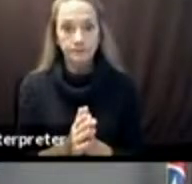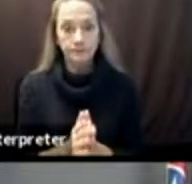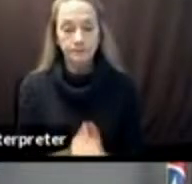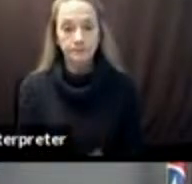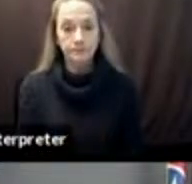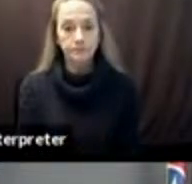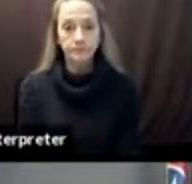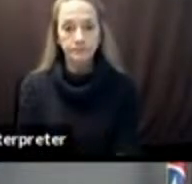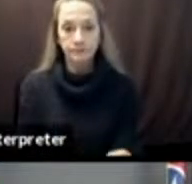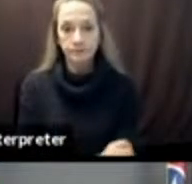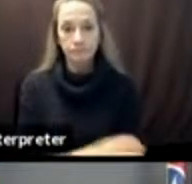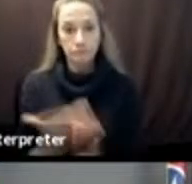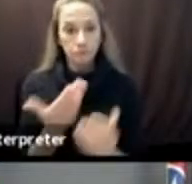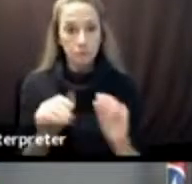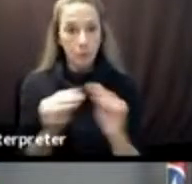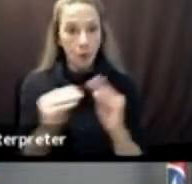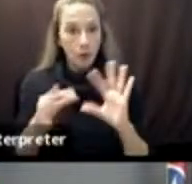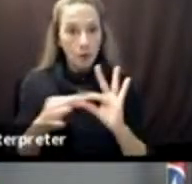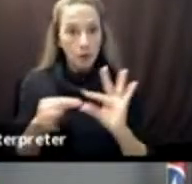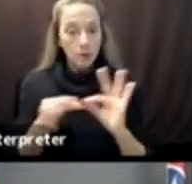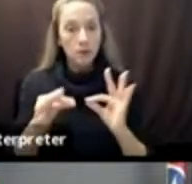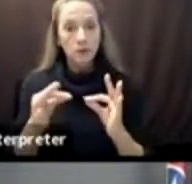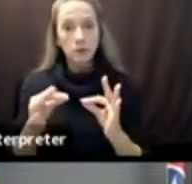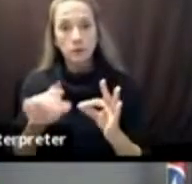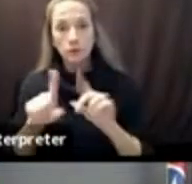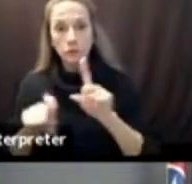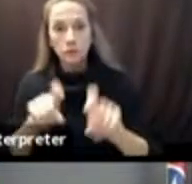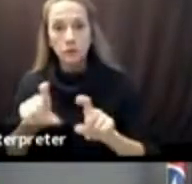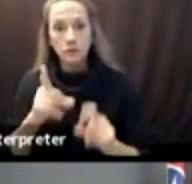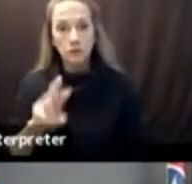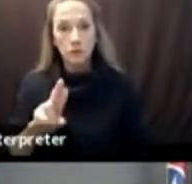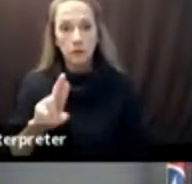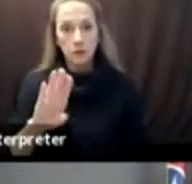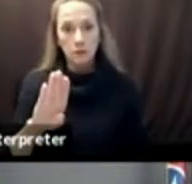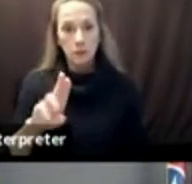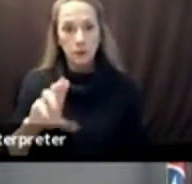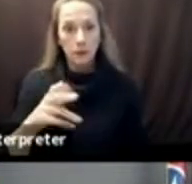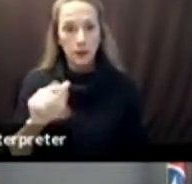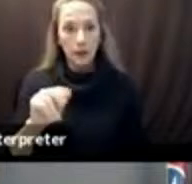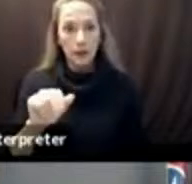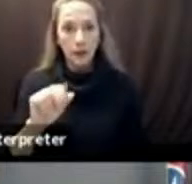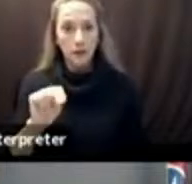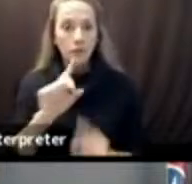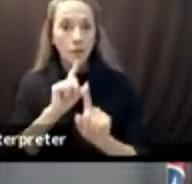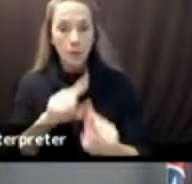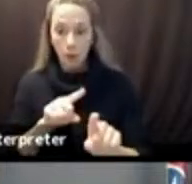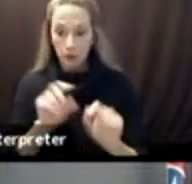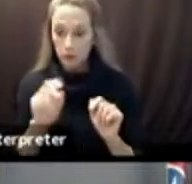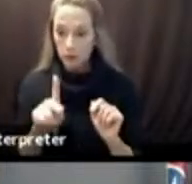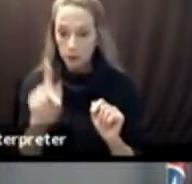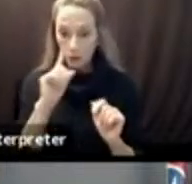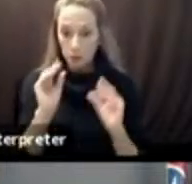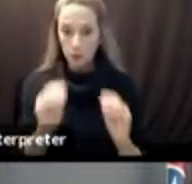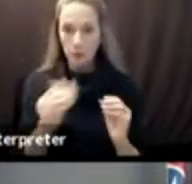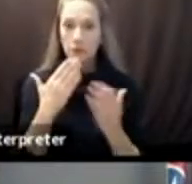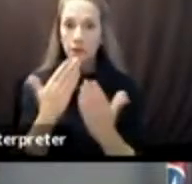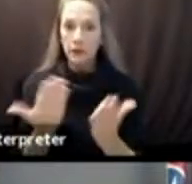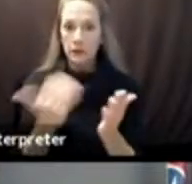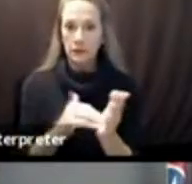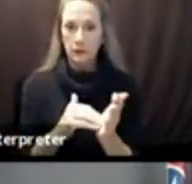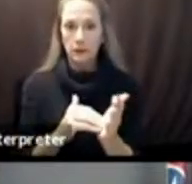Any other comments or questions on Dr. Buchanan's report? If not, Dr. Buchanan, thank you very much again for